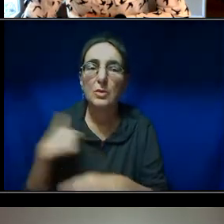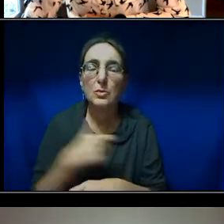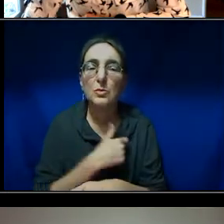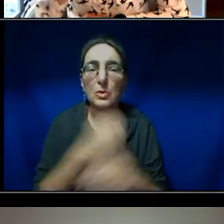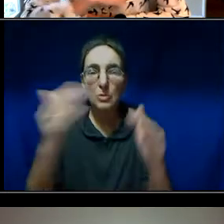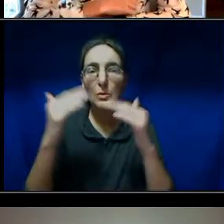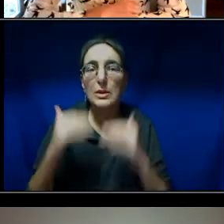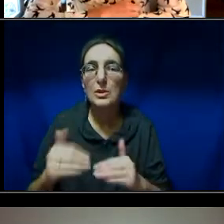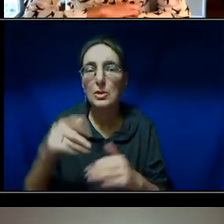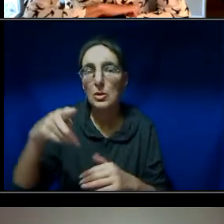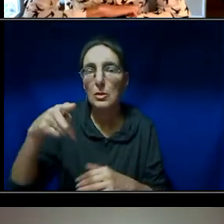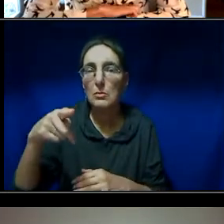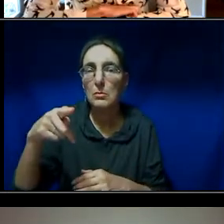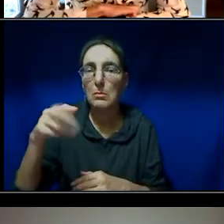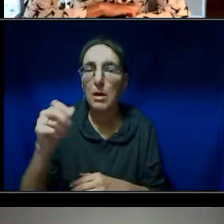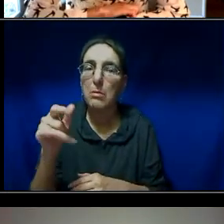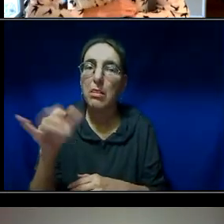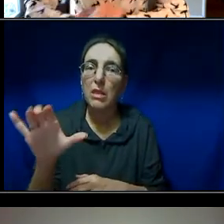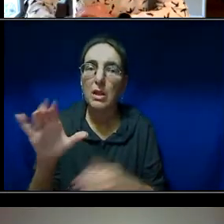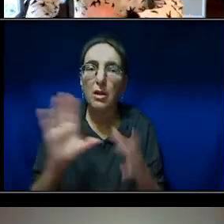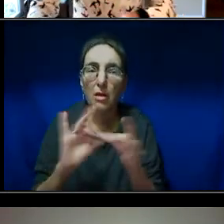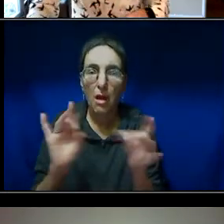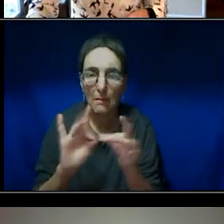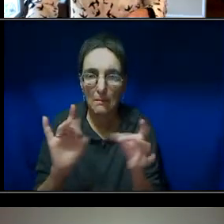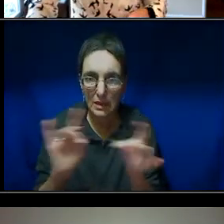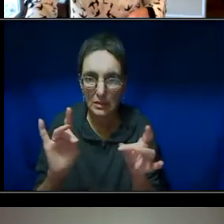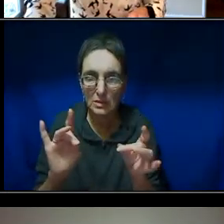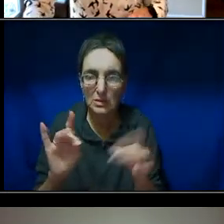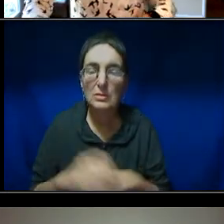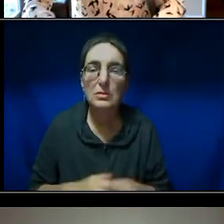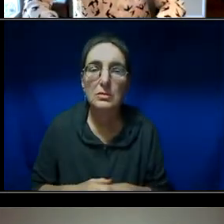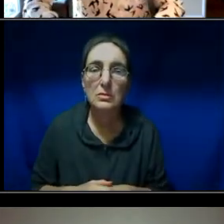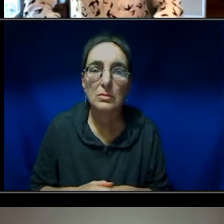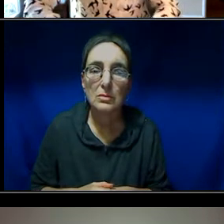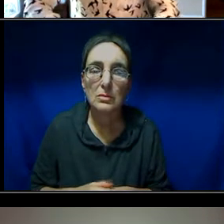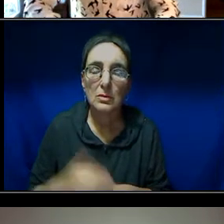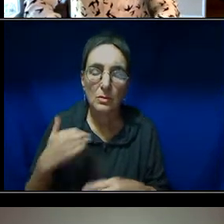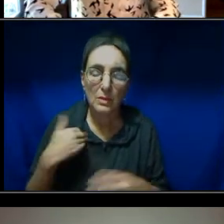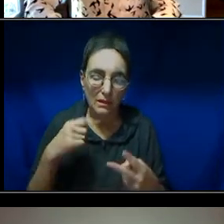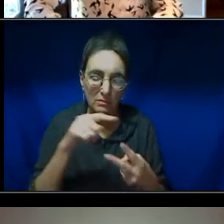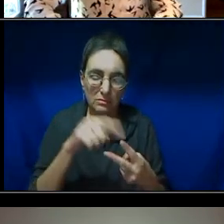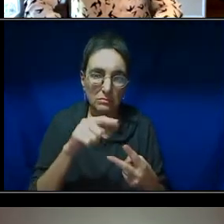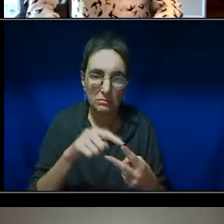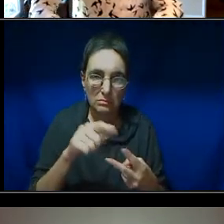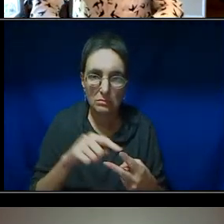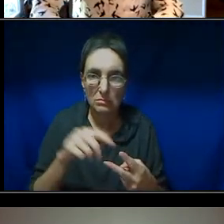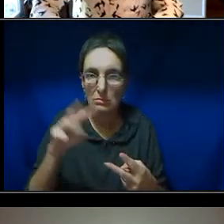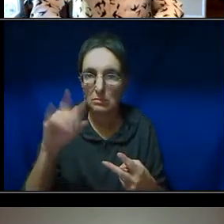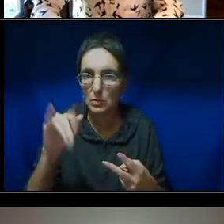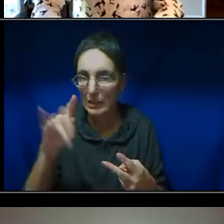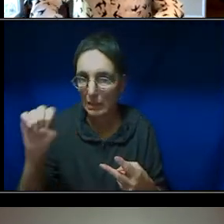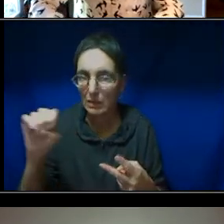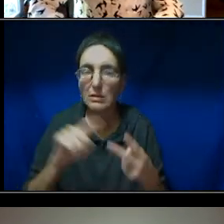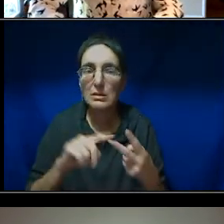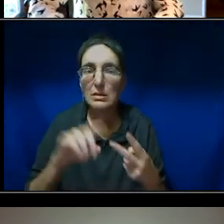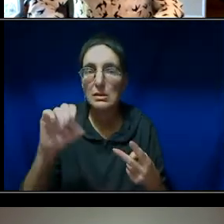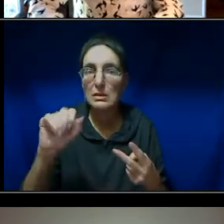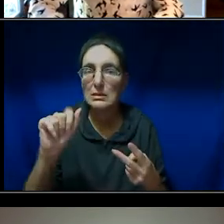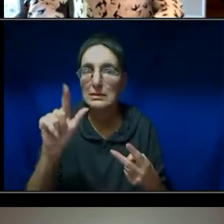comment. We have Leah Van Winkle and Sally Goodman on the line.